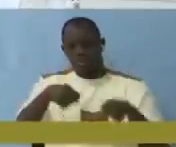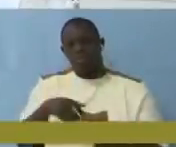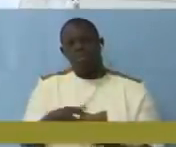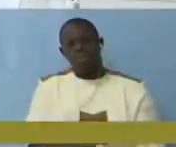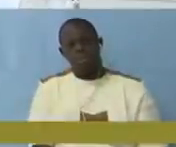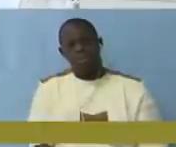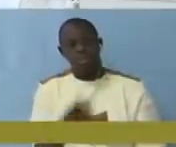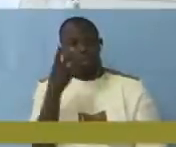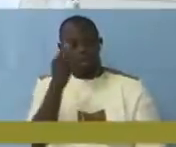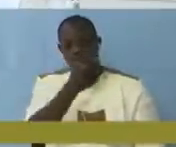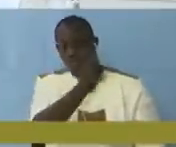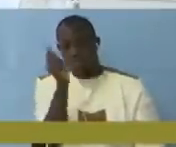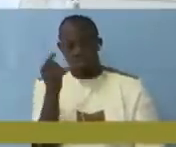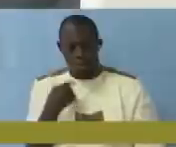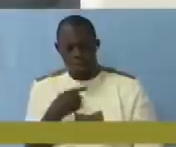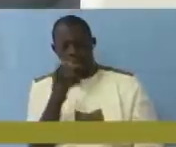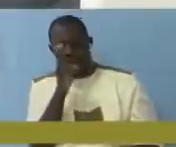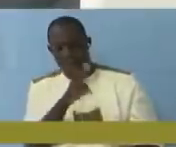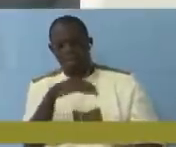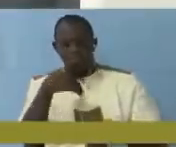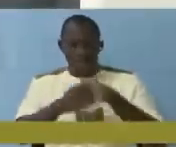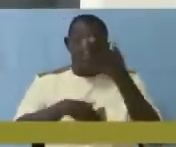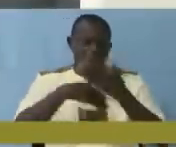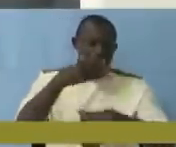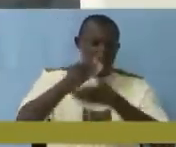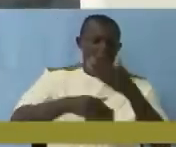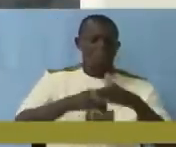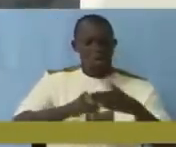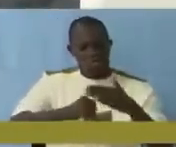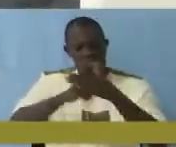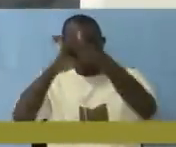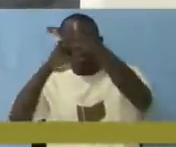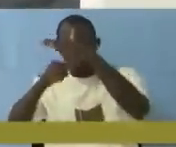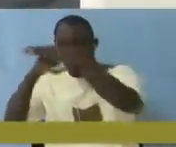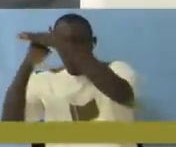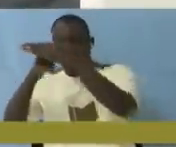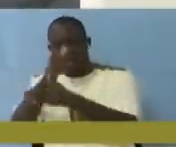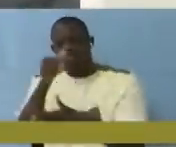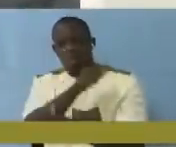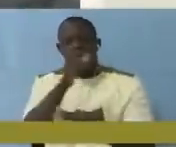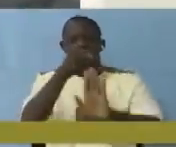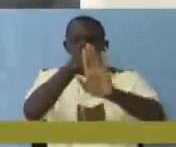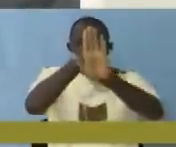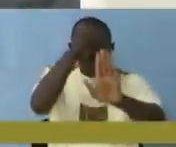are playing games to defend each other, to protect each other. You